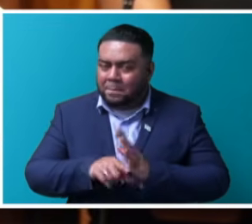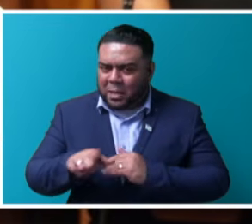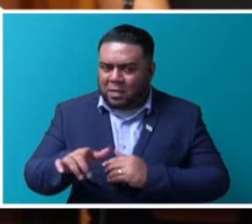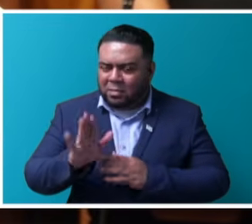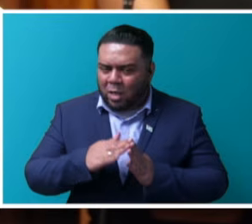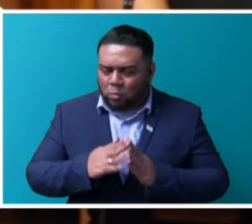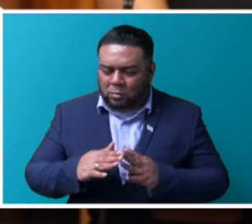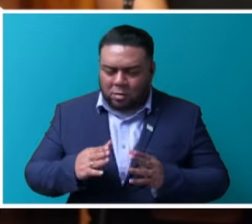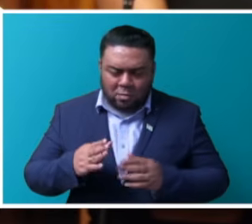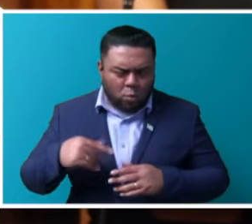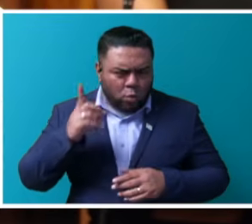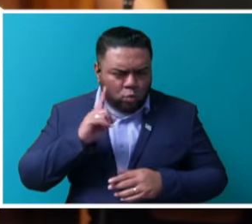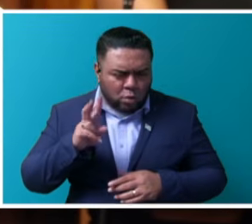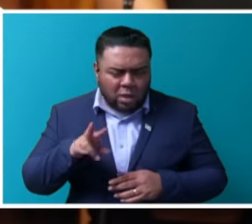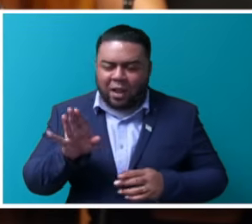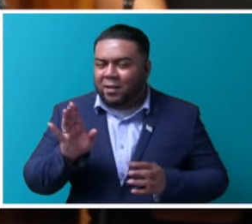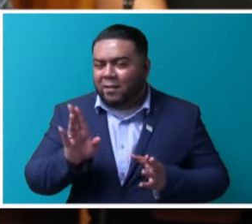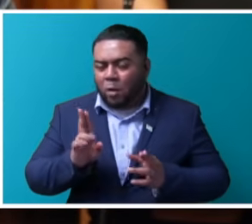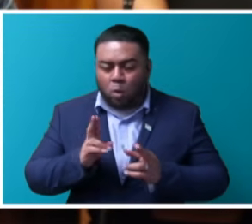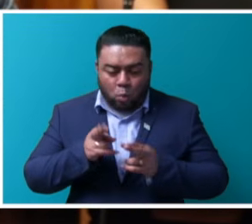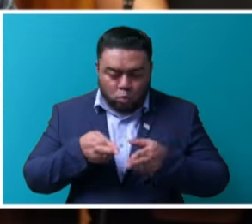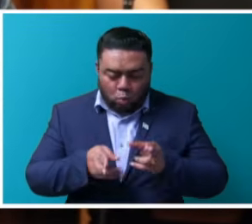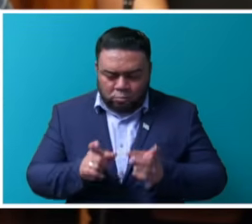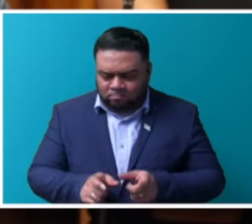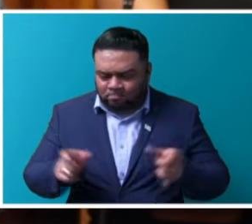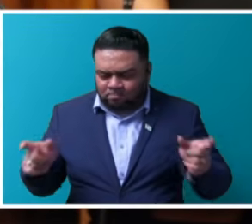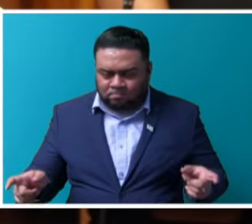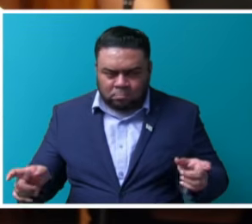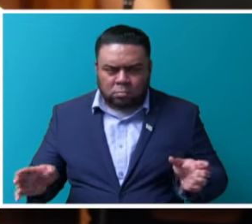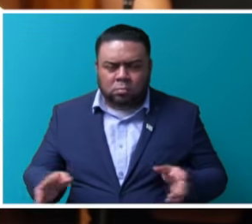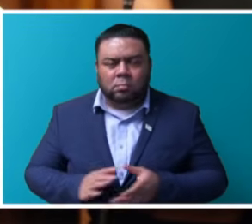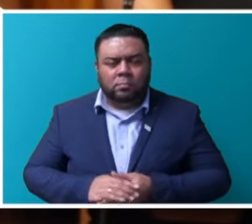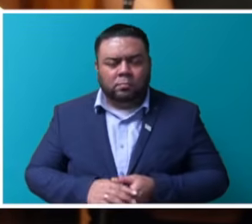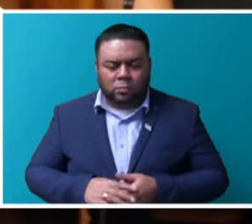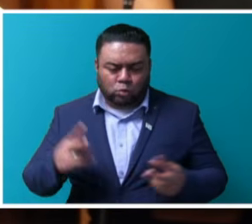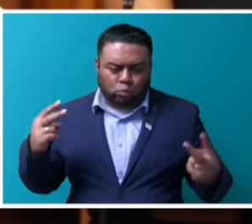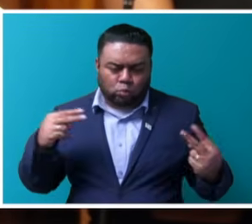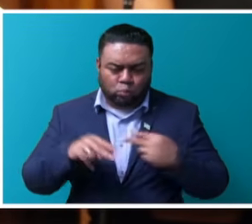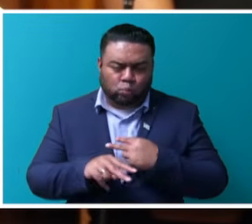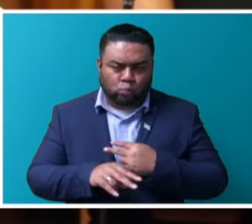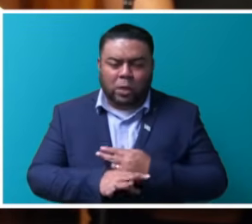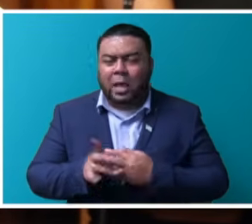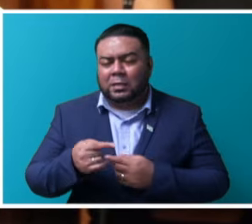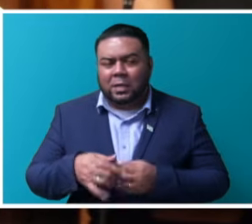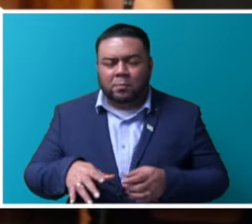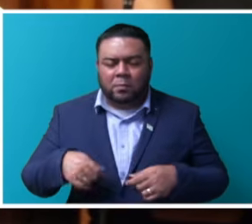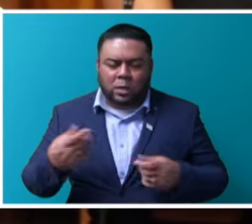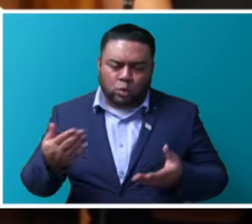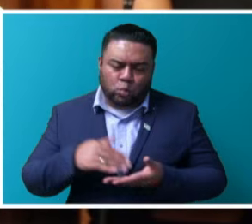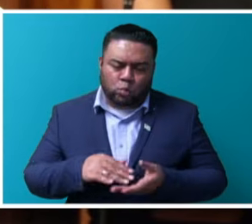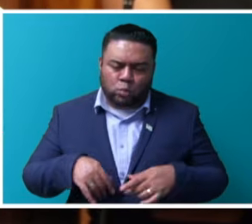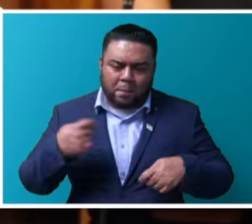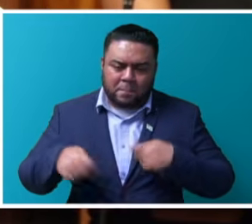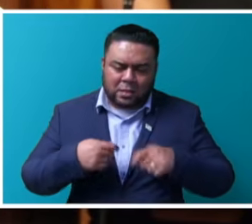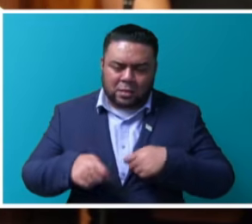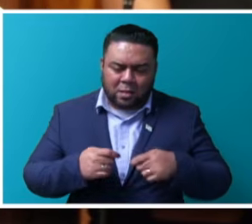road widening, provision of footpath and bicycle lanes, improved lighting, and introducing smart traffic signal systems. Mr. Speaker,